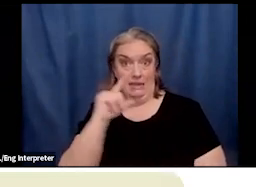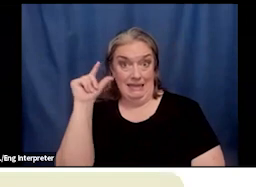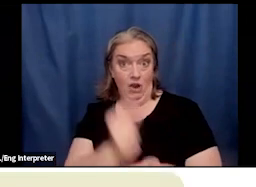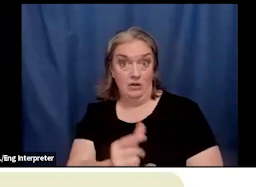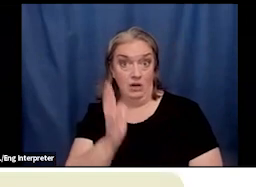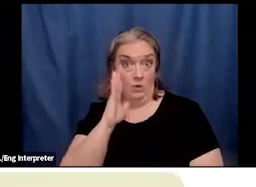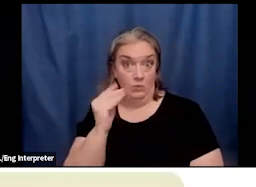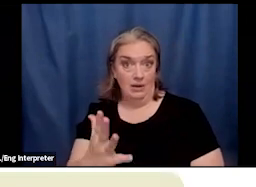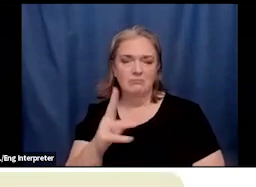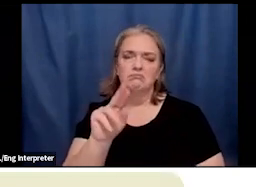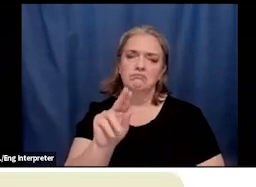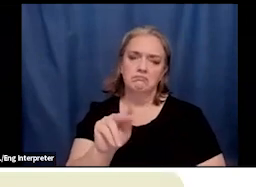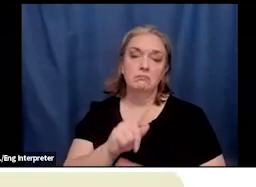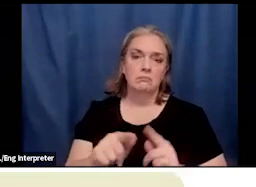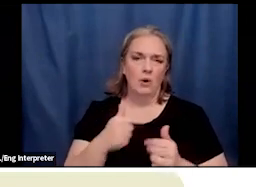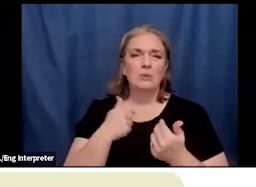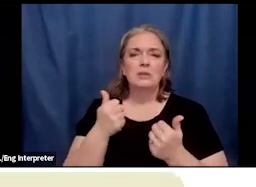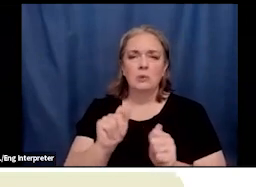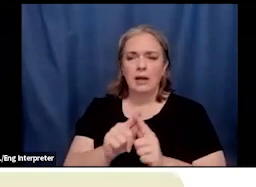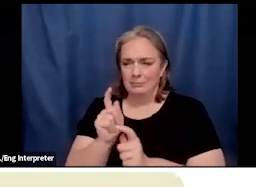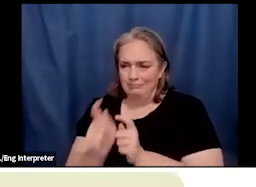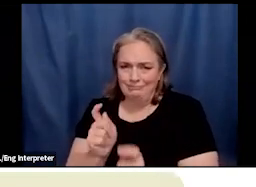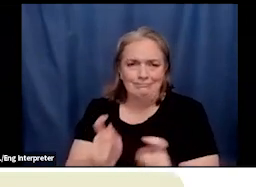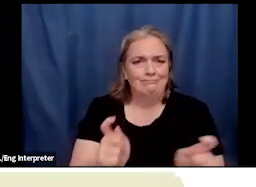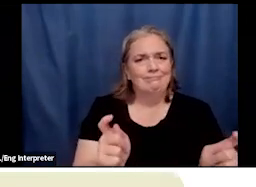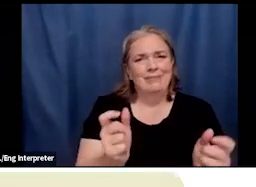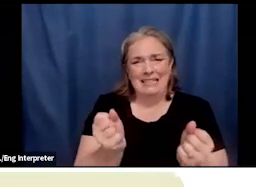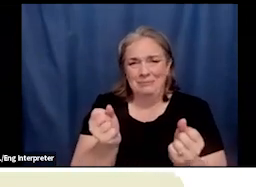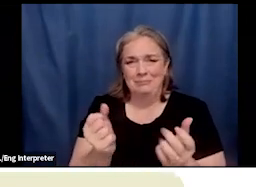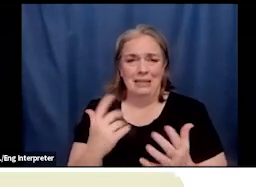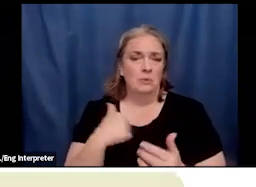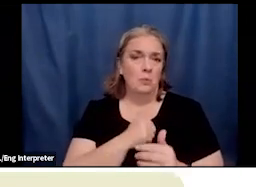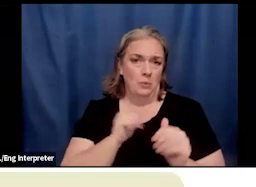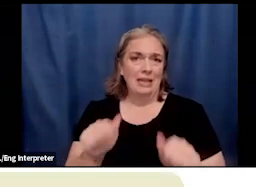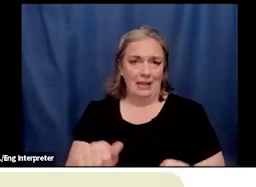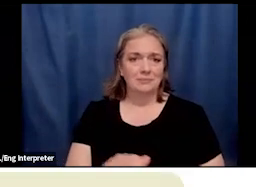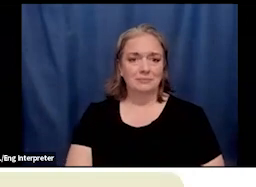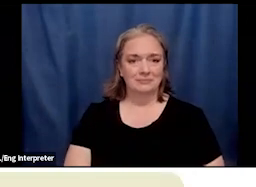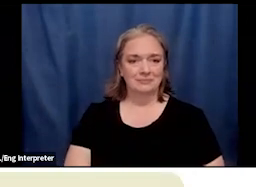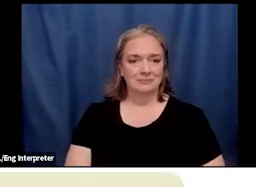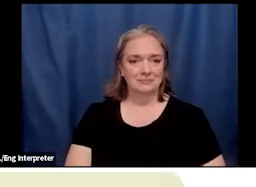award. But historically, we do try to award as many applicants as we possibly can.